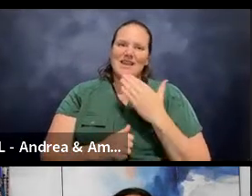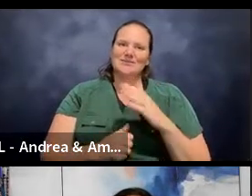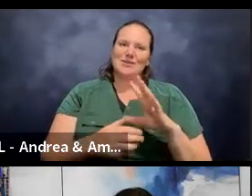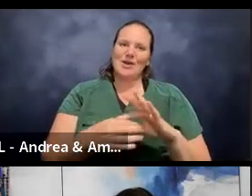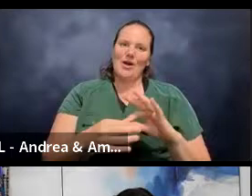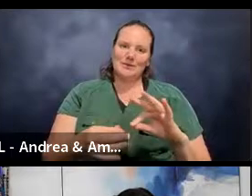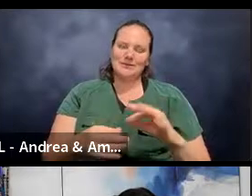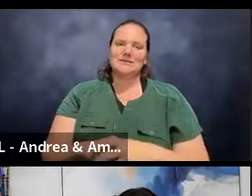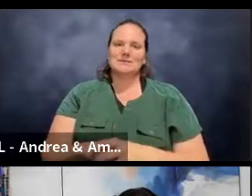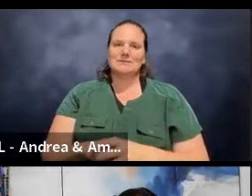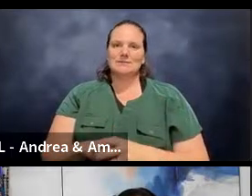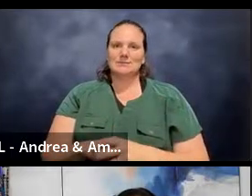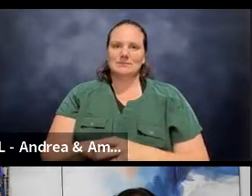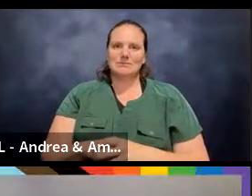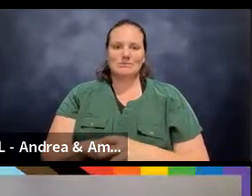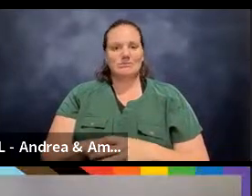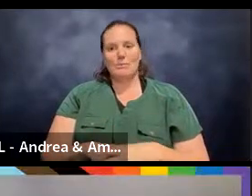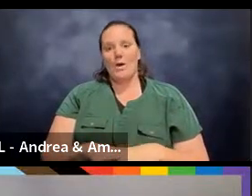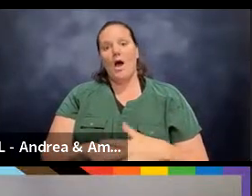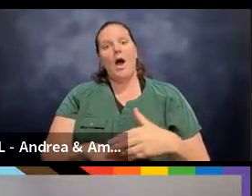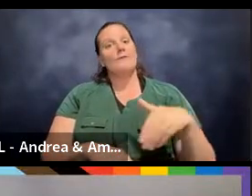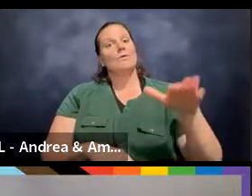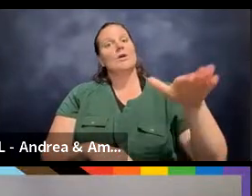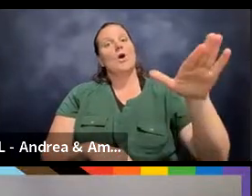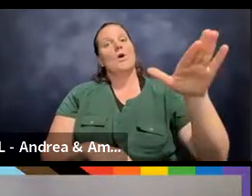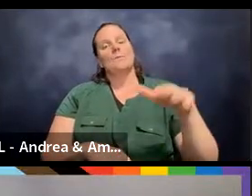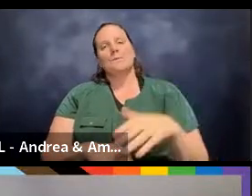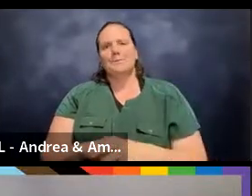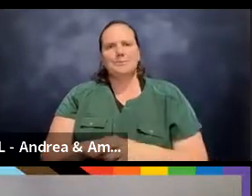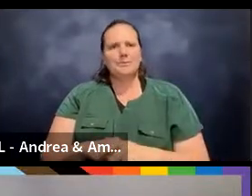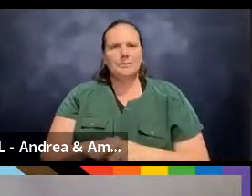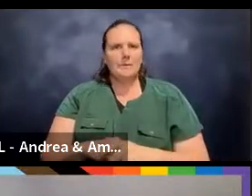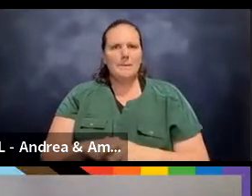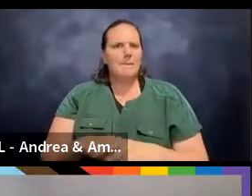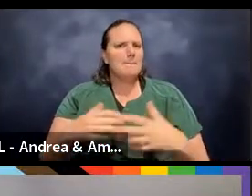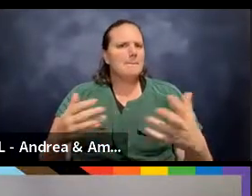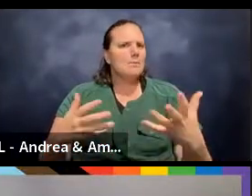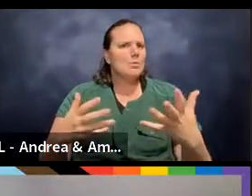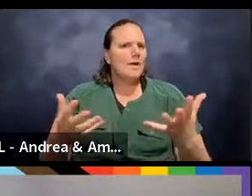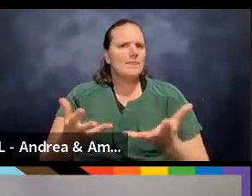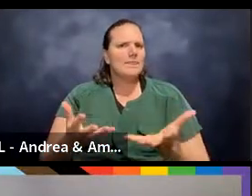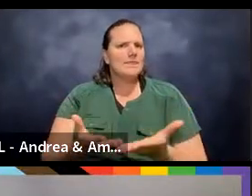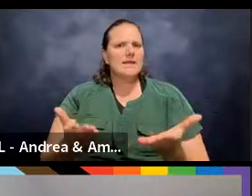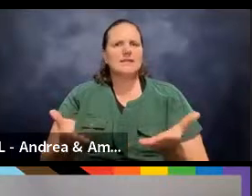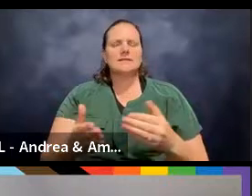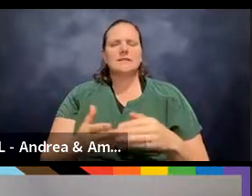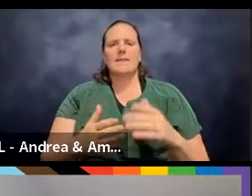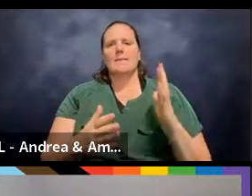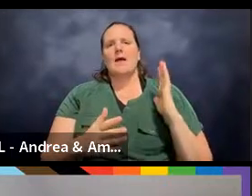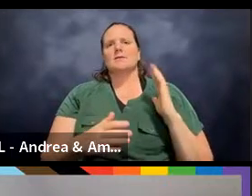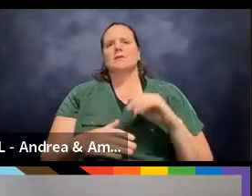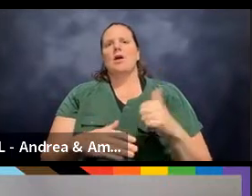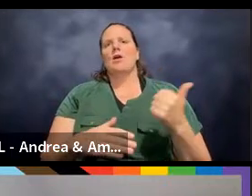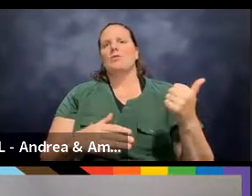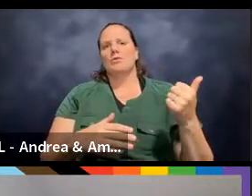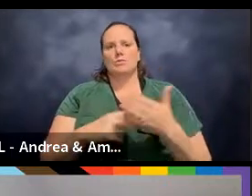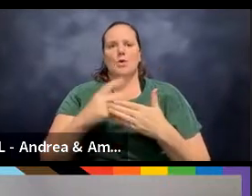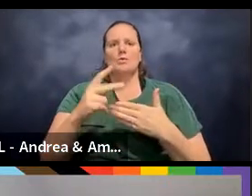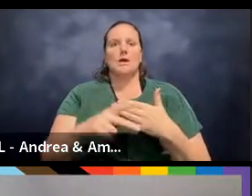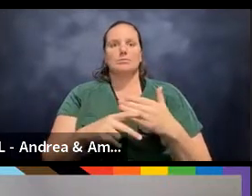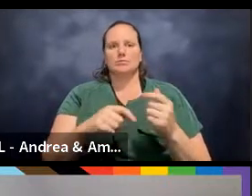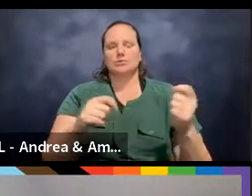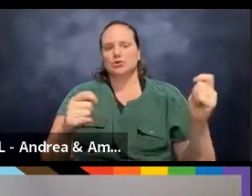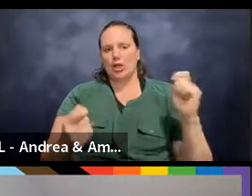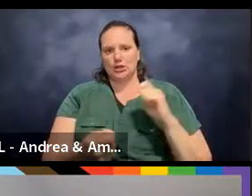comments, off we go? Or what kind of things in the past in other programs of substance have